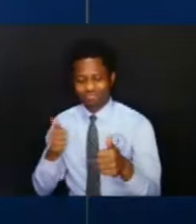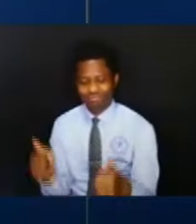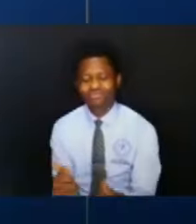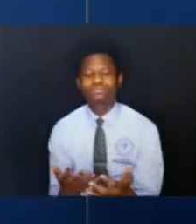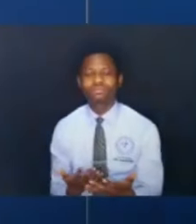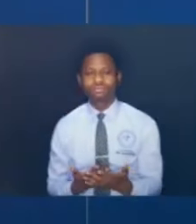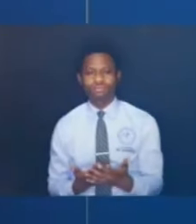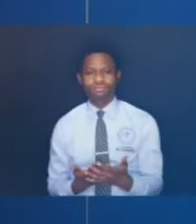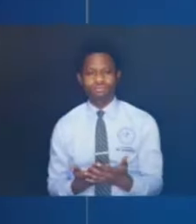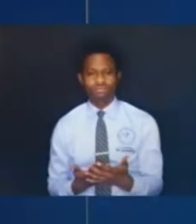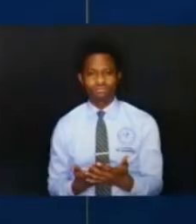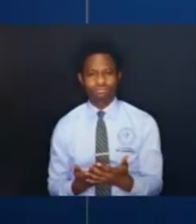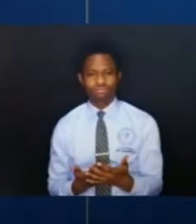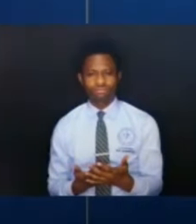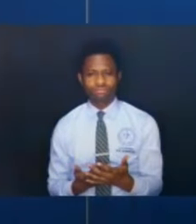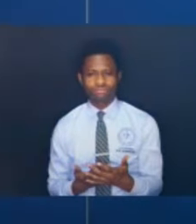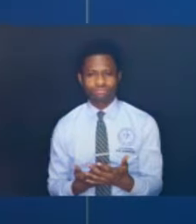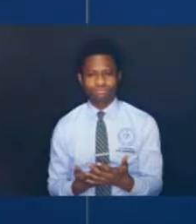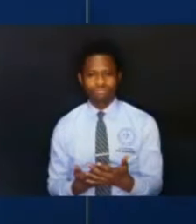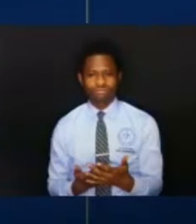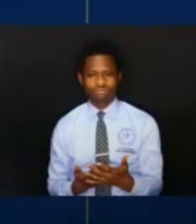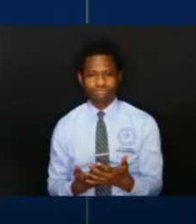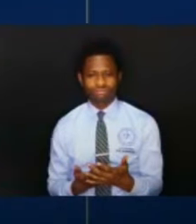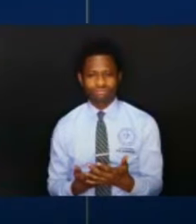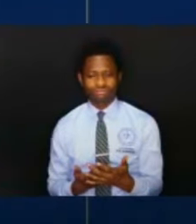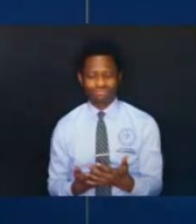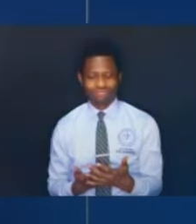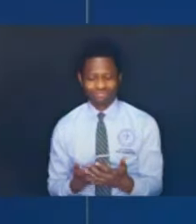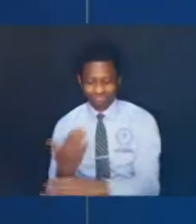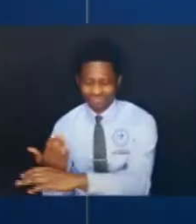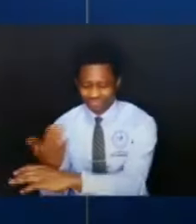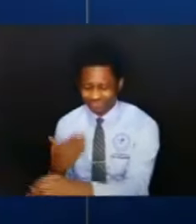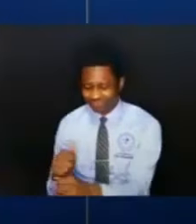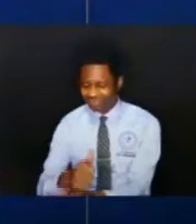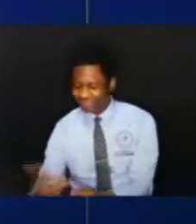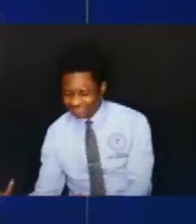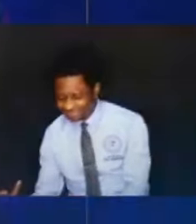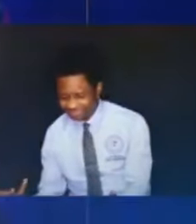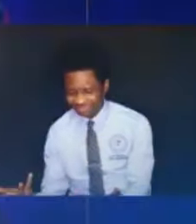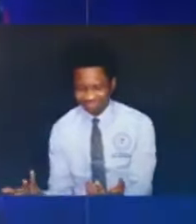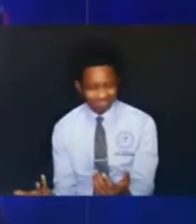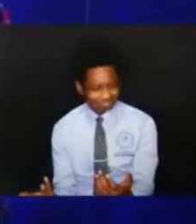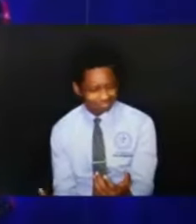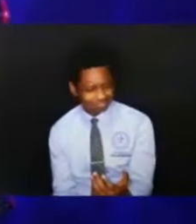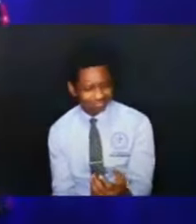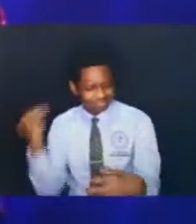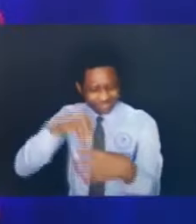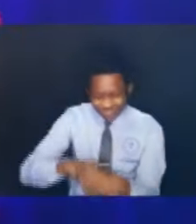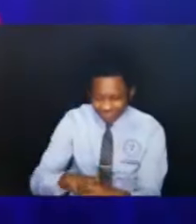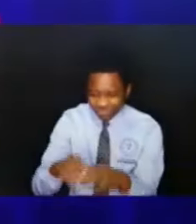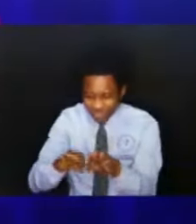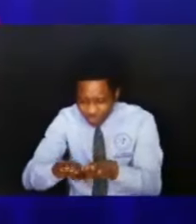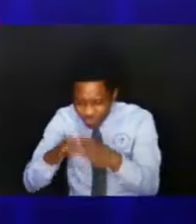fa to ho. Na before anything else, including opening prayer. Na answer na obeye bribia chese uwura so dem ho kra ye